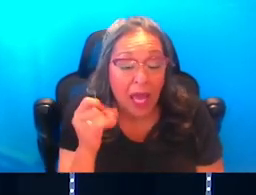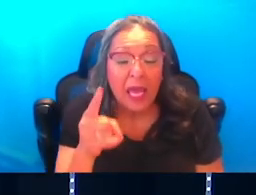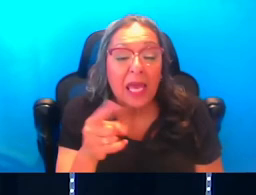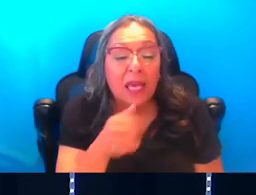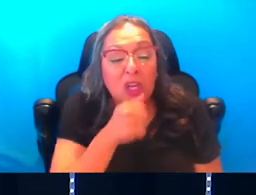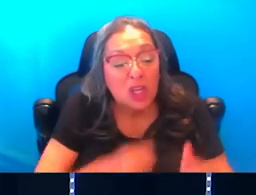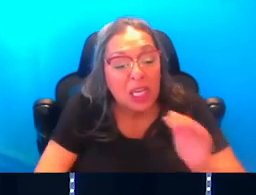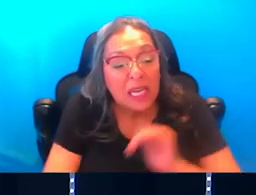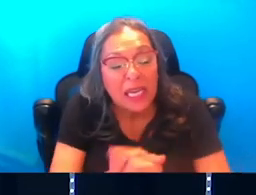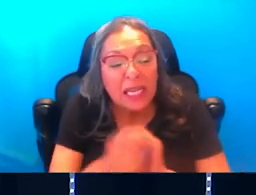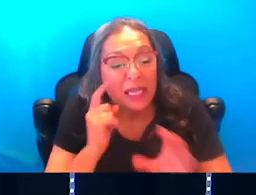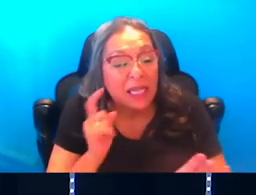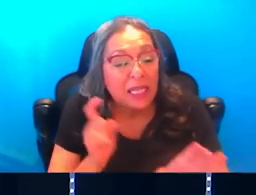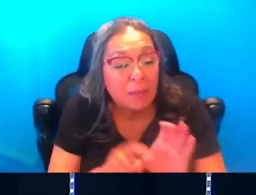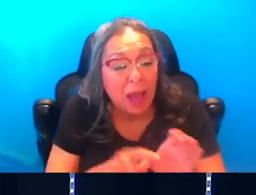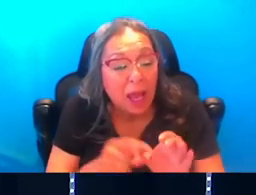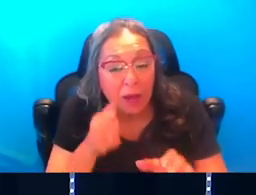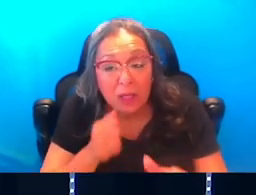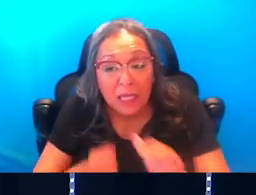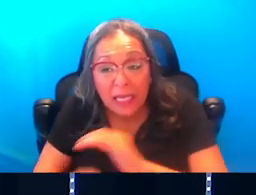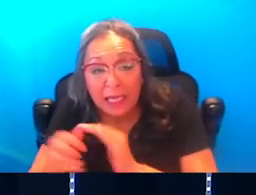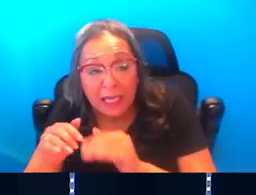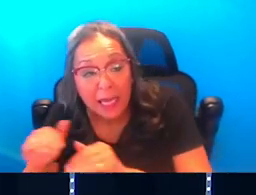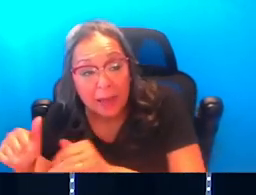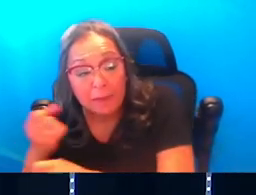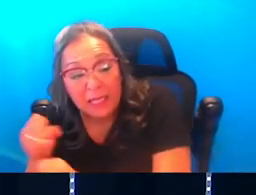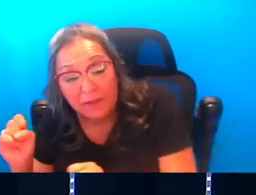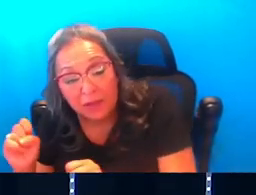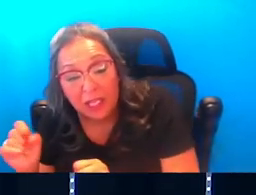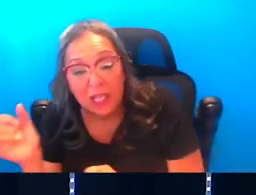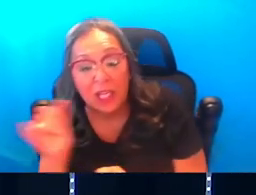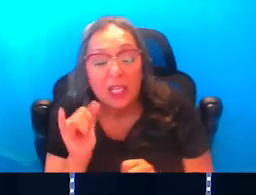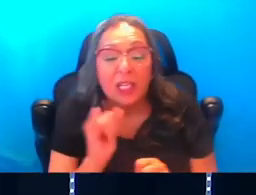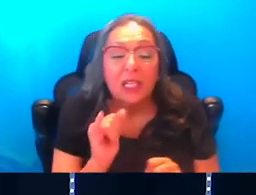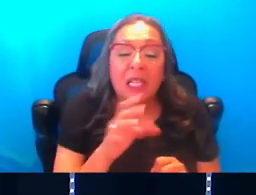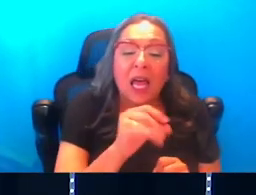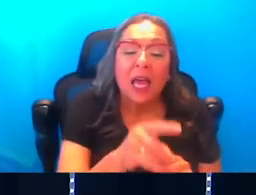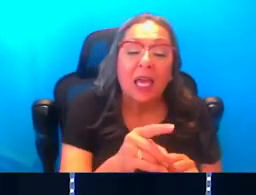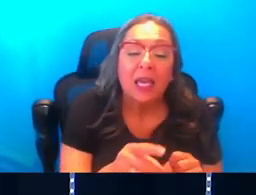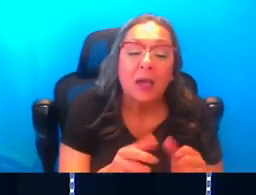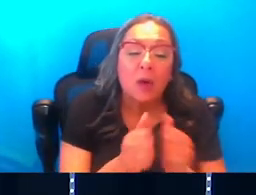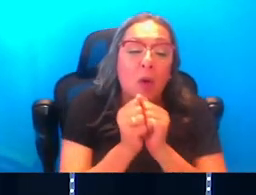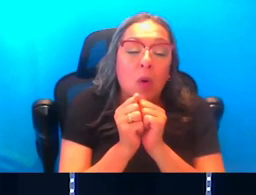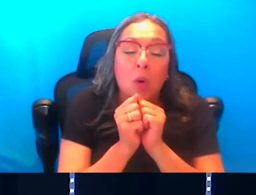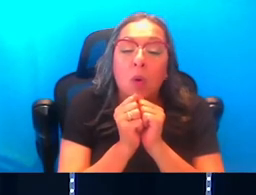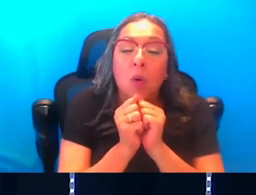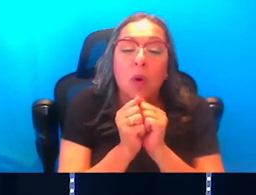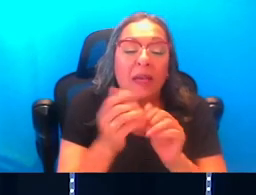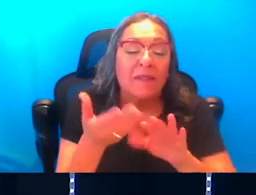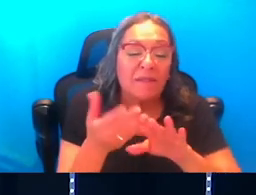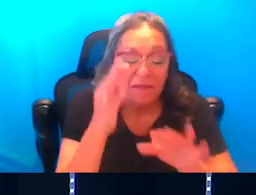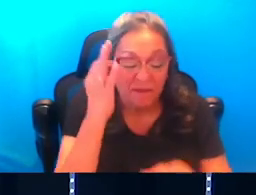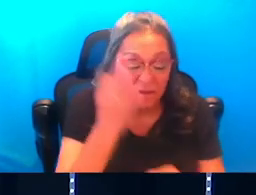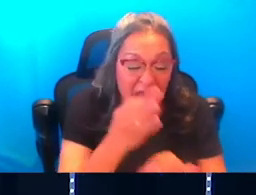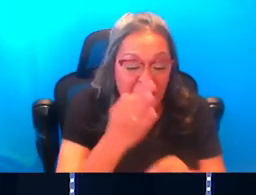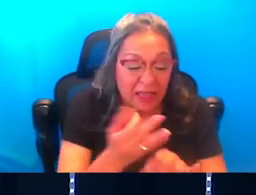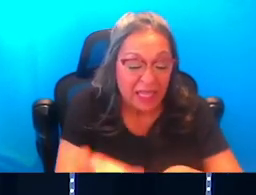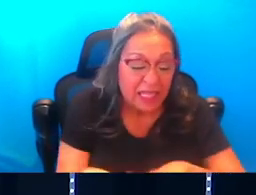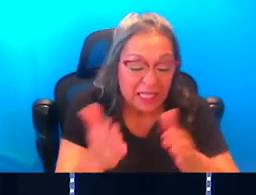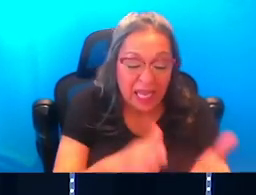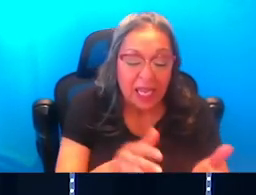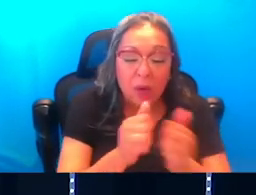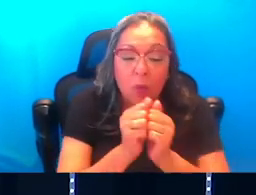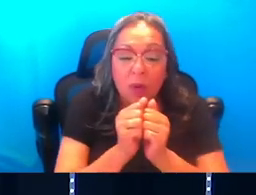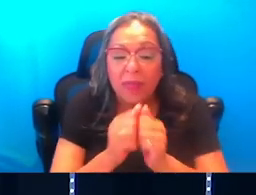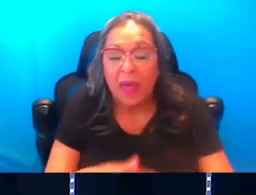them away safely by a different road. Just as the body is dead without breath, so also faith is dead without works.